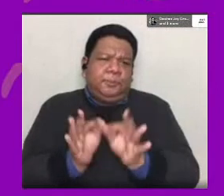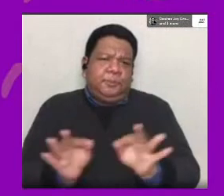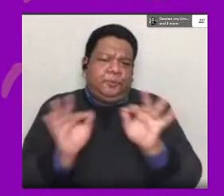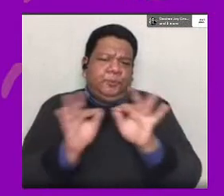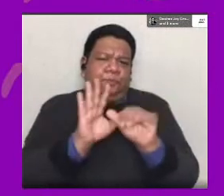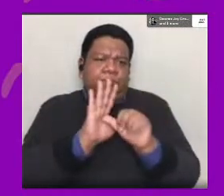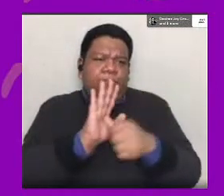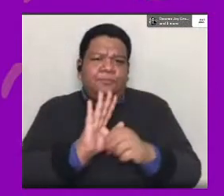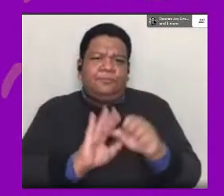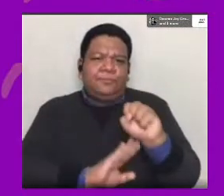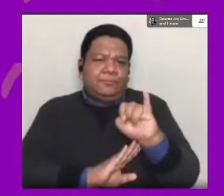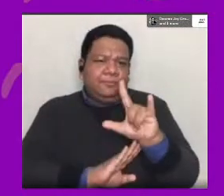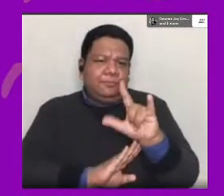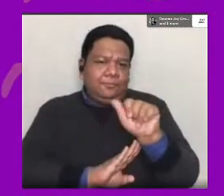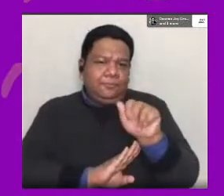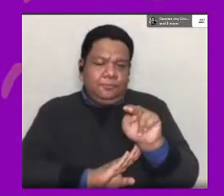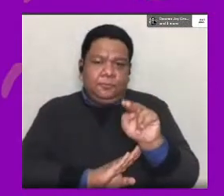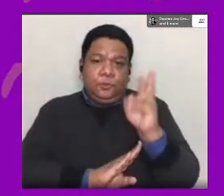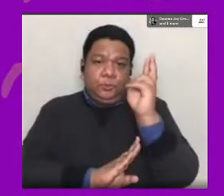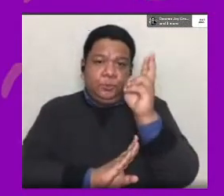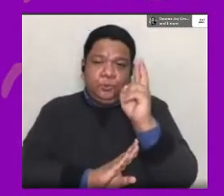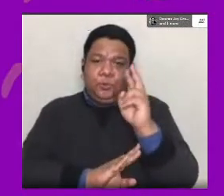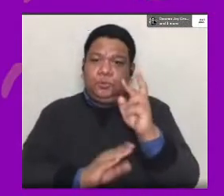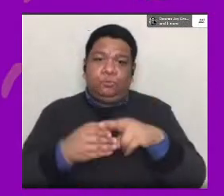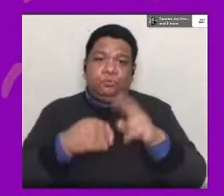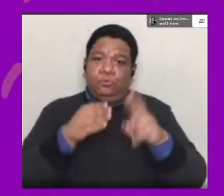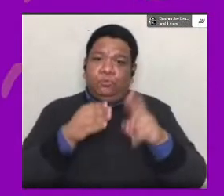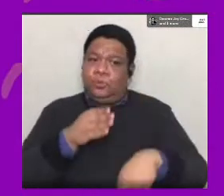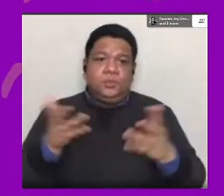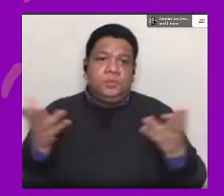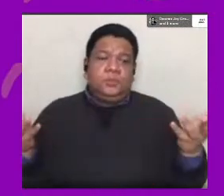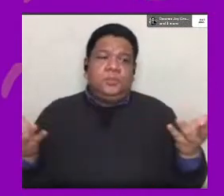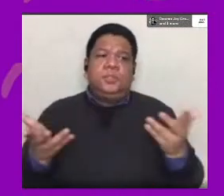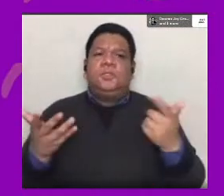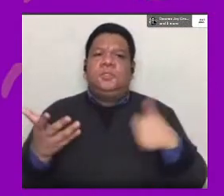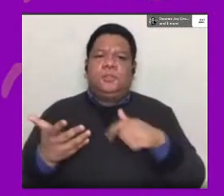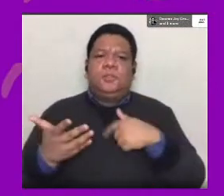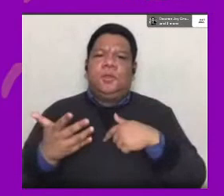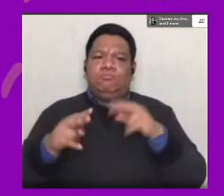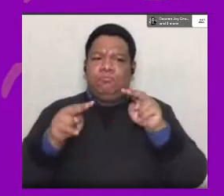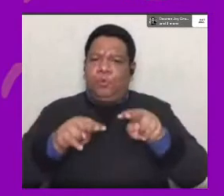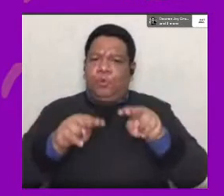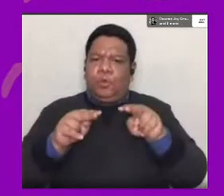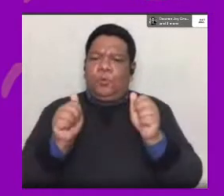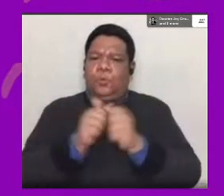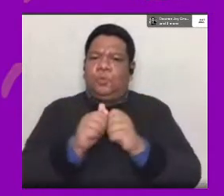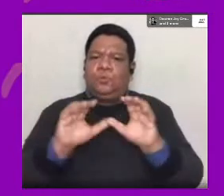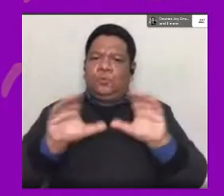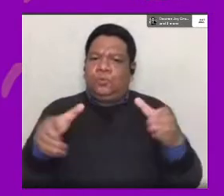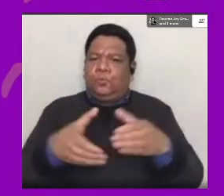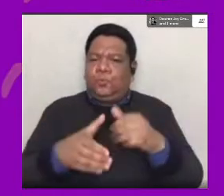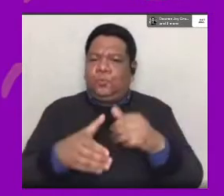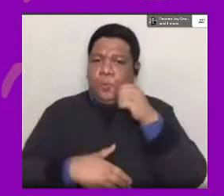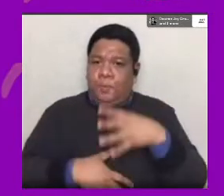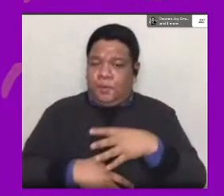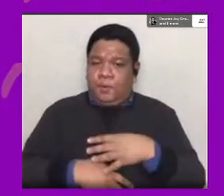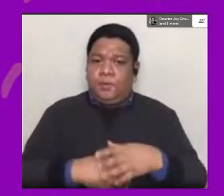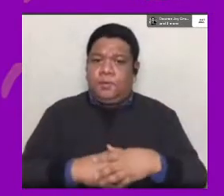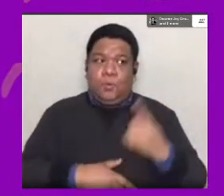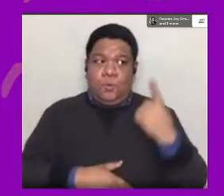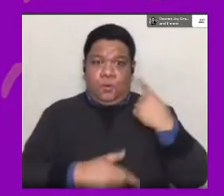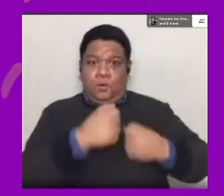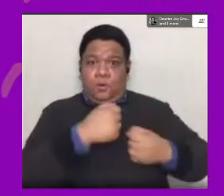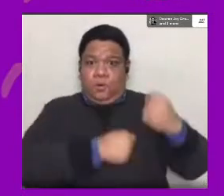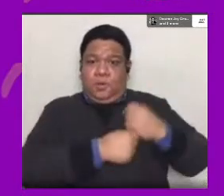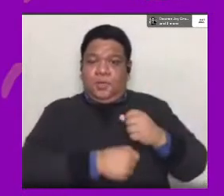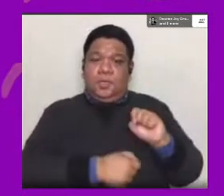Silayan report and the results of our sectoral monitoring with marginalized groups of women. A year ago,